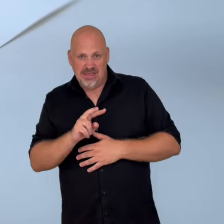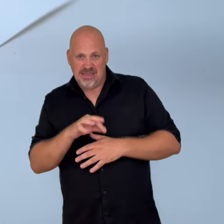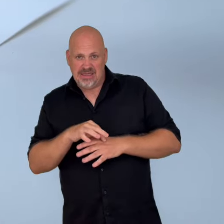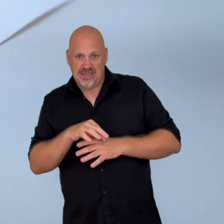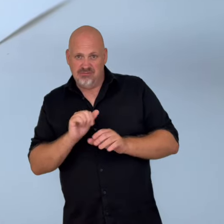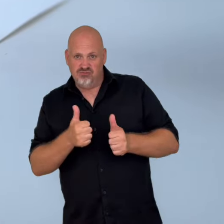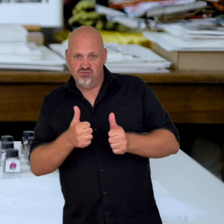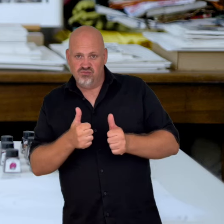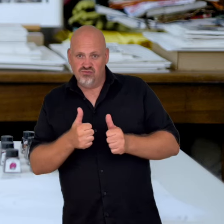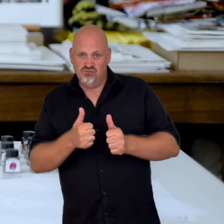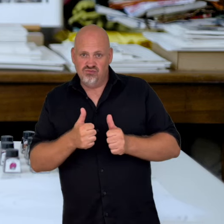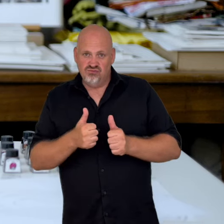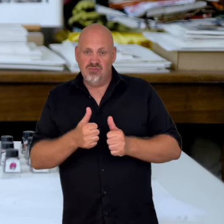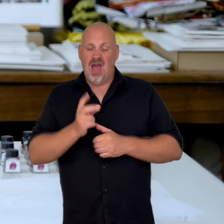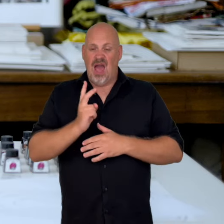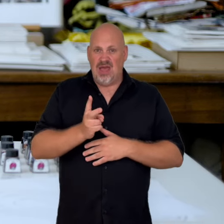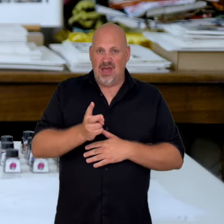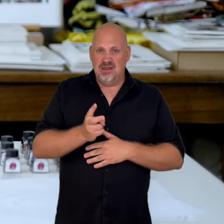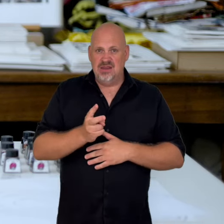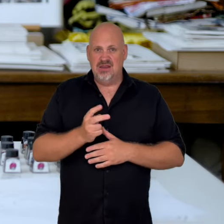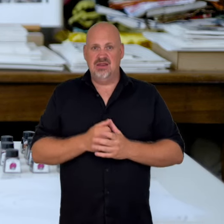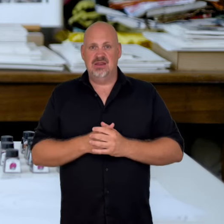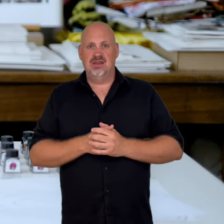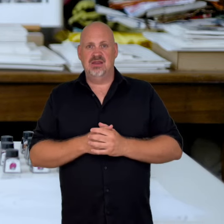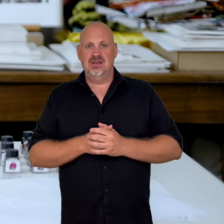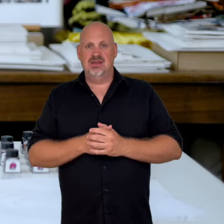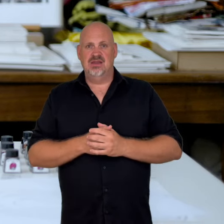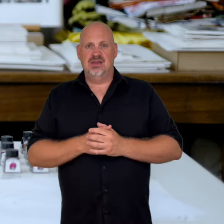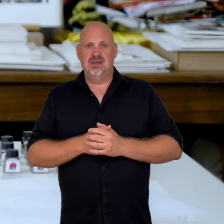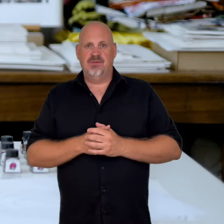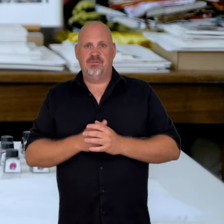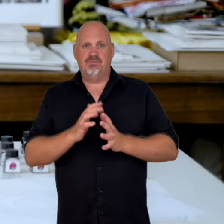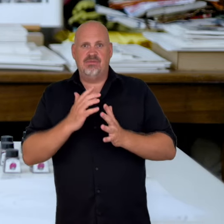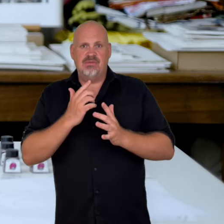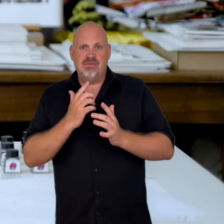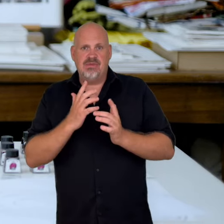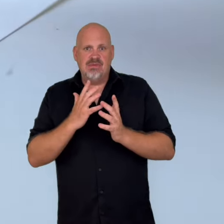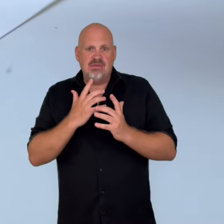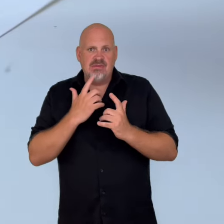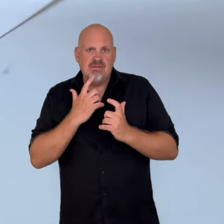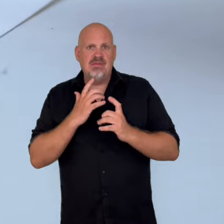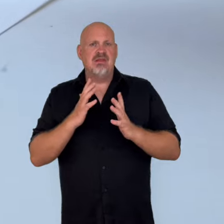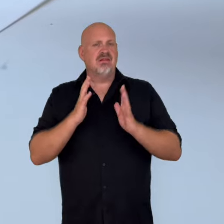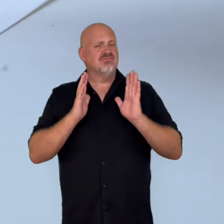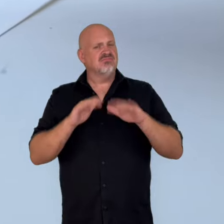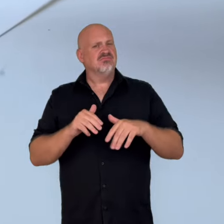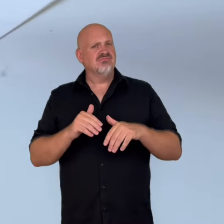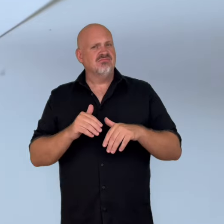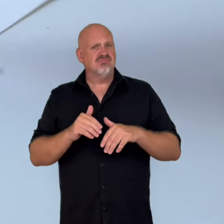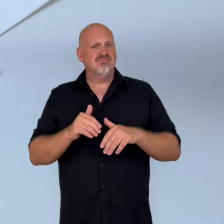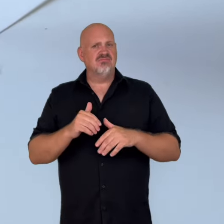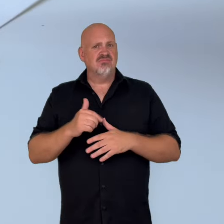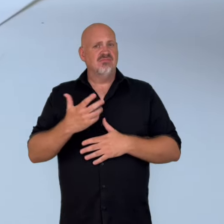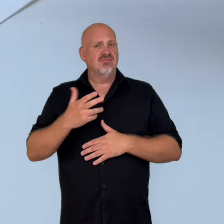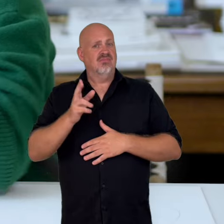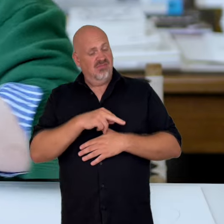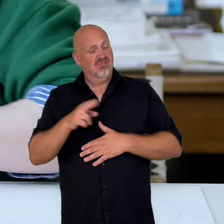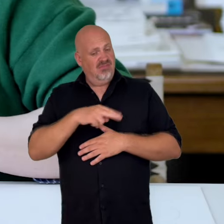brush into the ink and then just have a little trial and play and work and